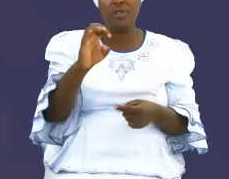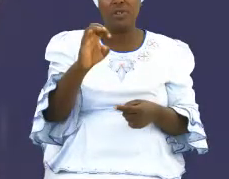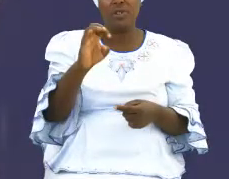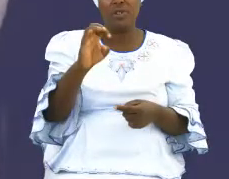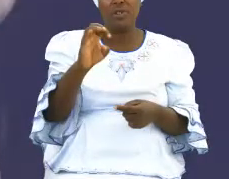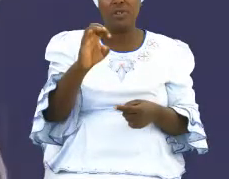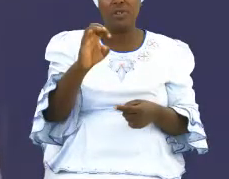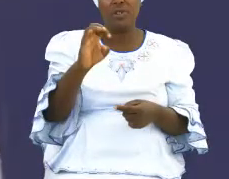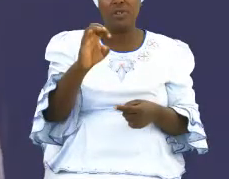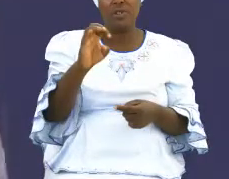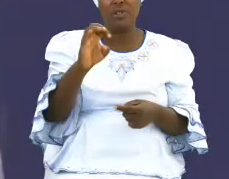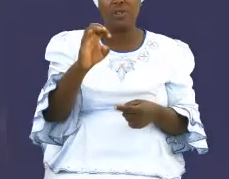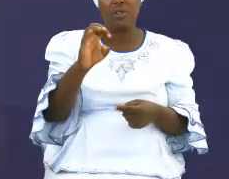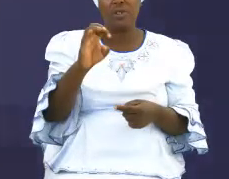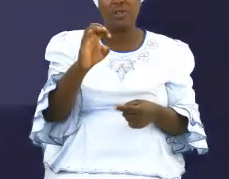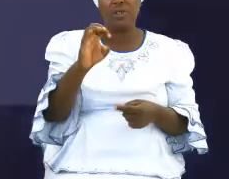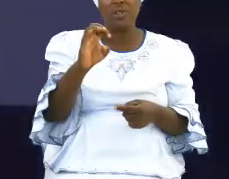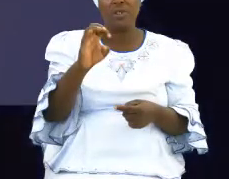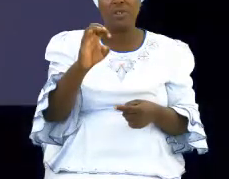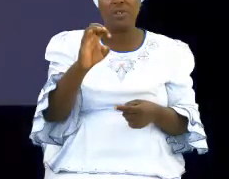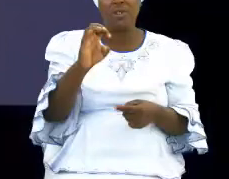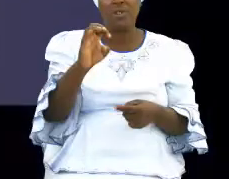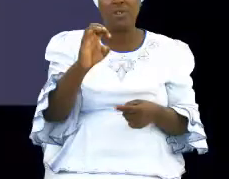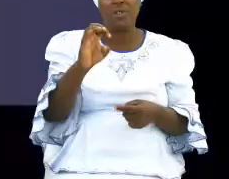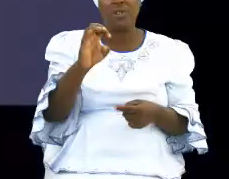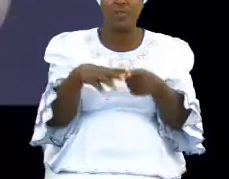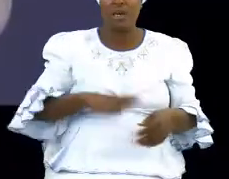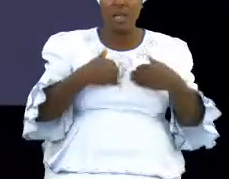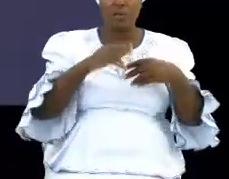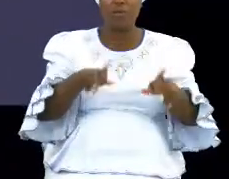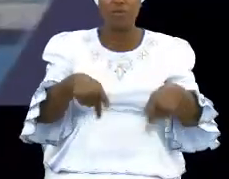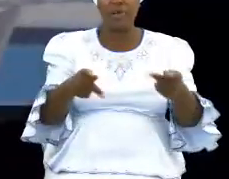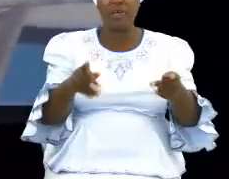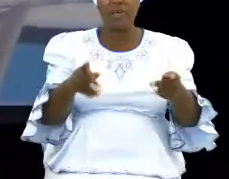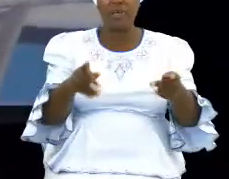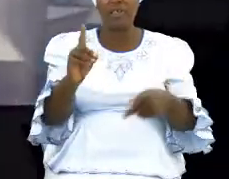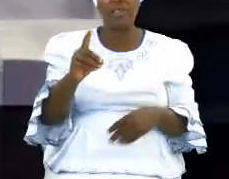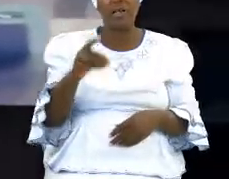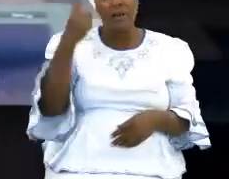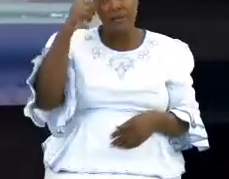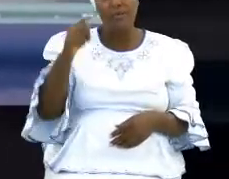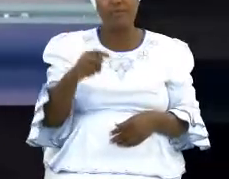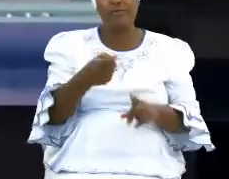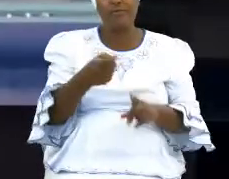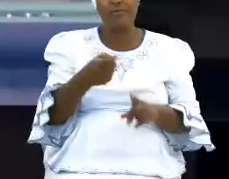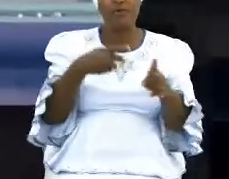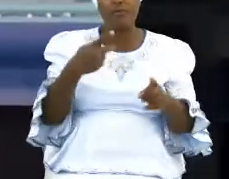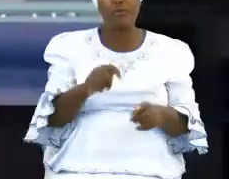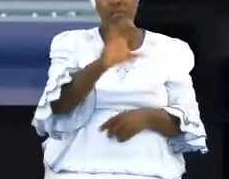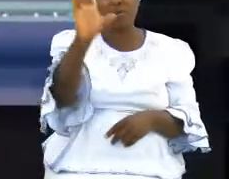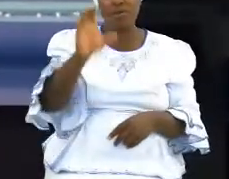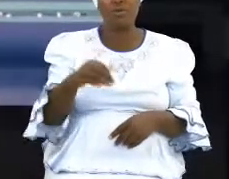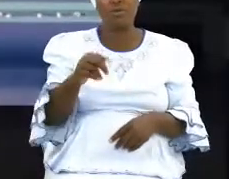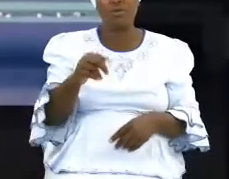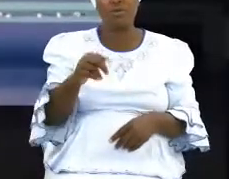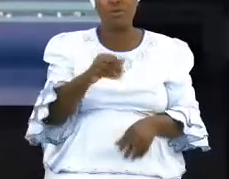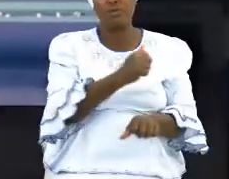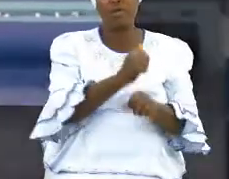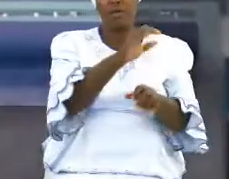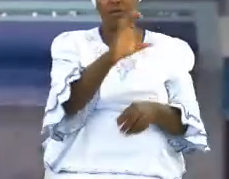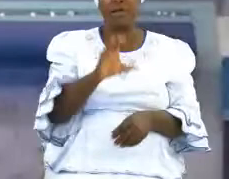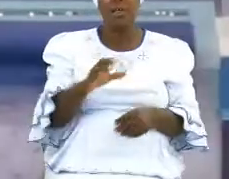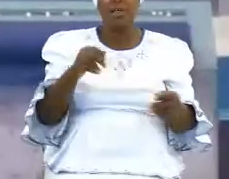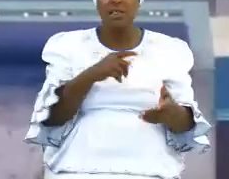to the blessing that Christ provided from the cross of Calvary. And tonight,